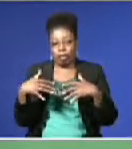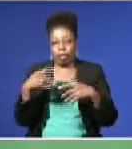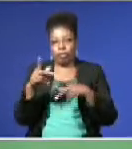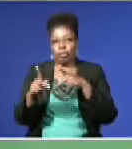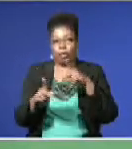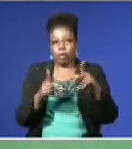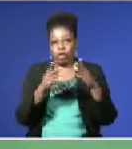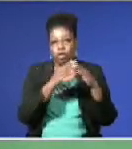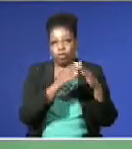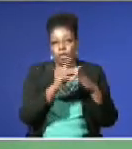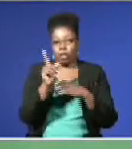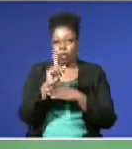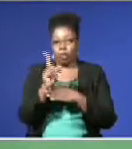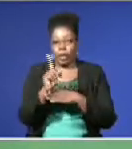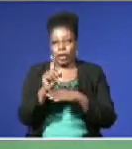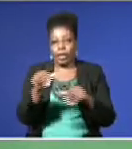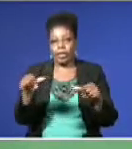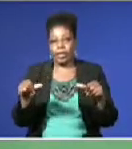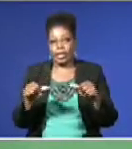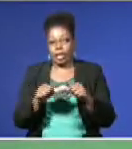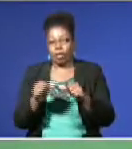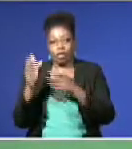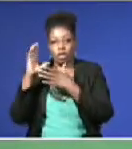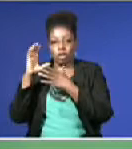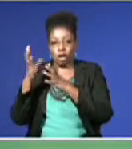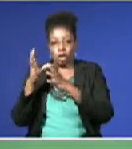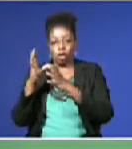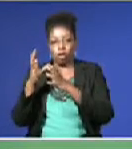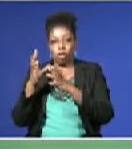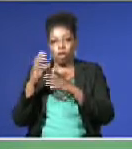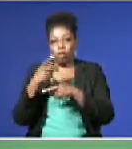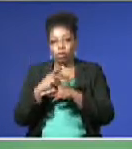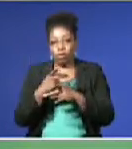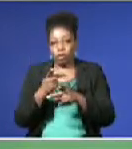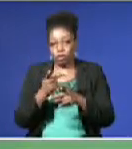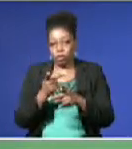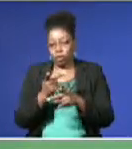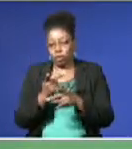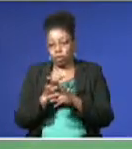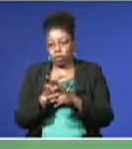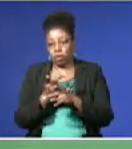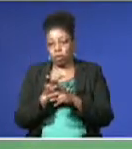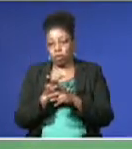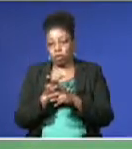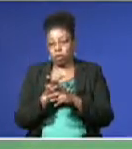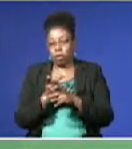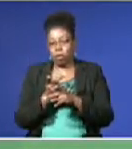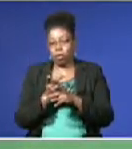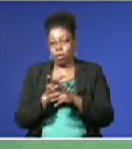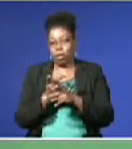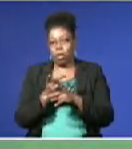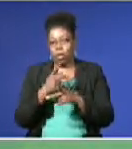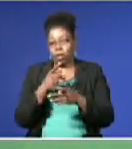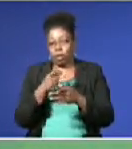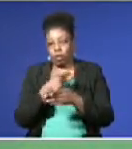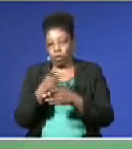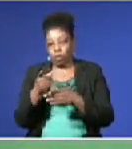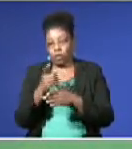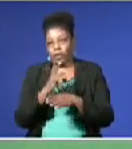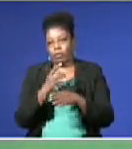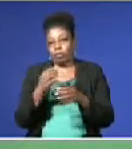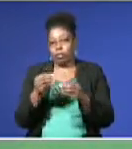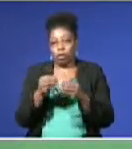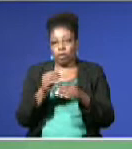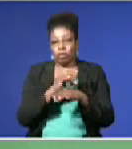communities where the areas where conch would reproduce, those areas have been savaged in some